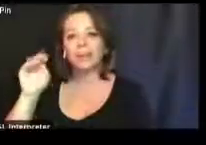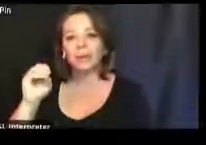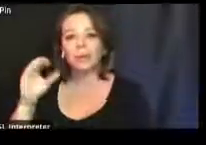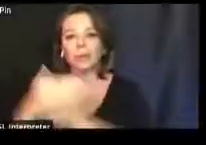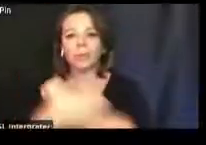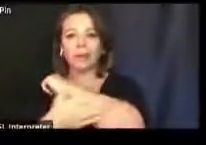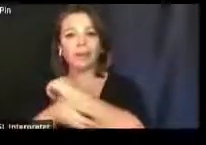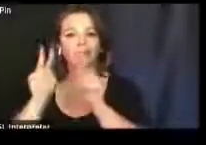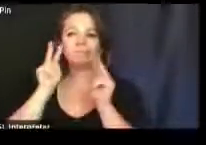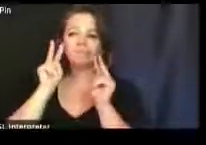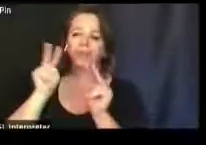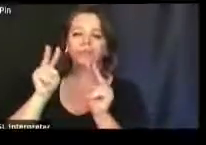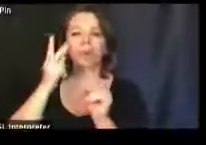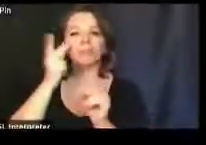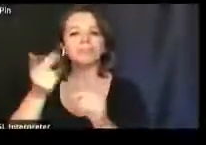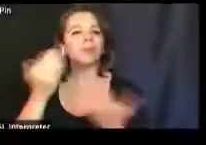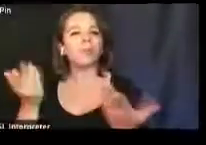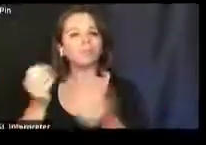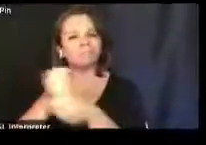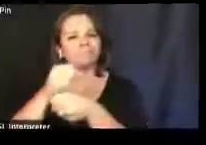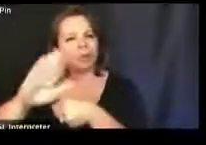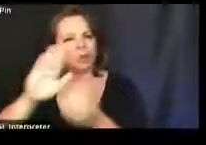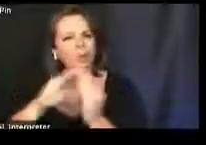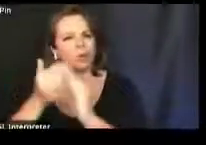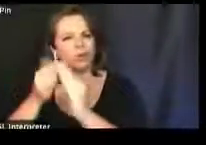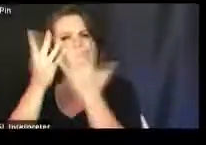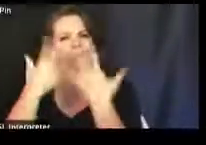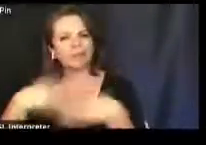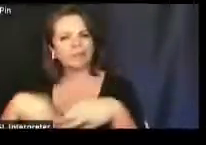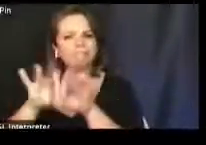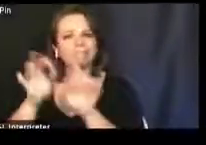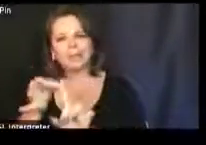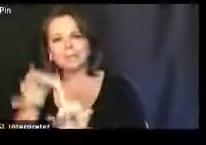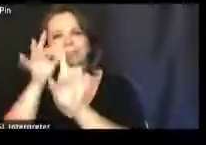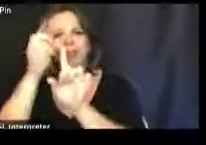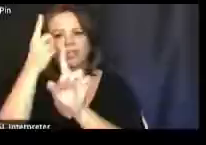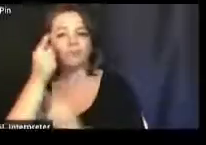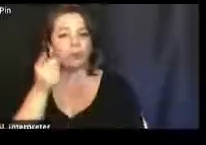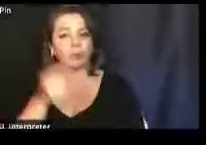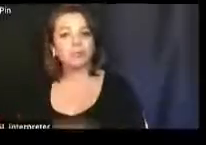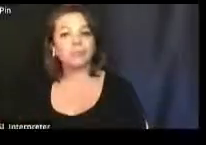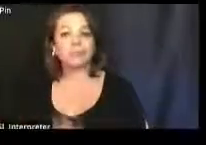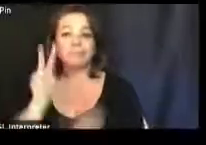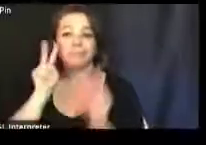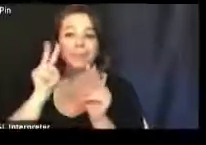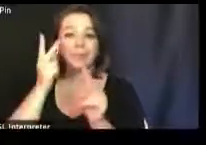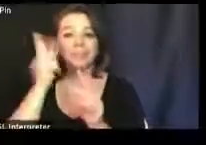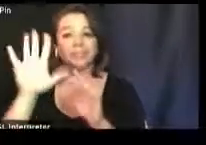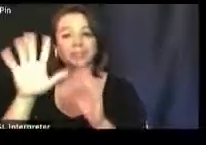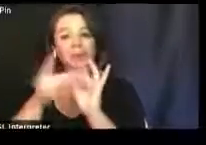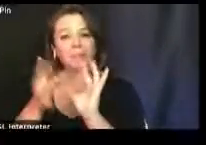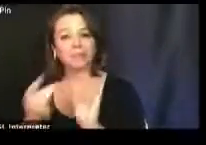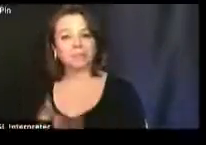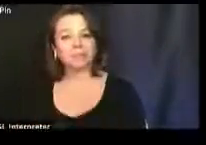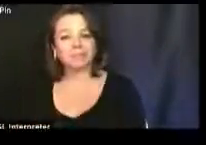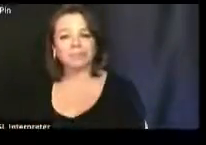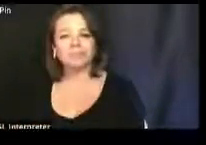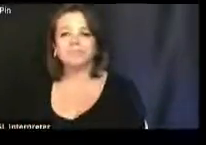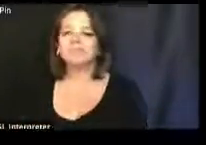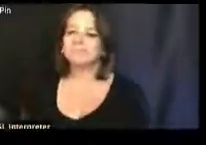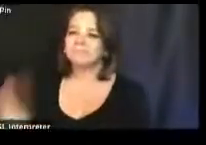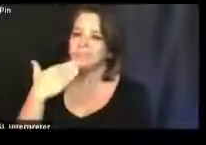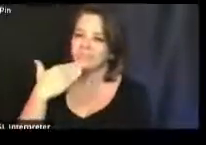community special to you. So thank you very much. Looking forward to it all. Thank you,